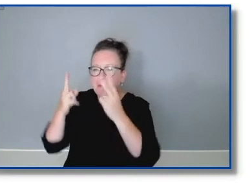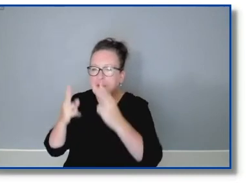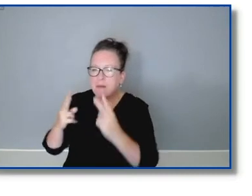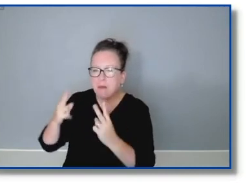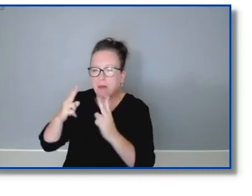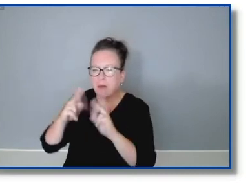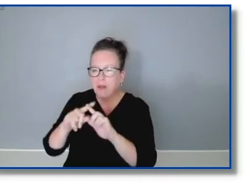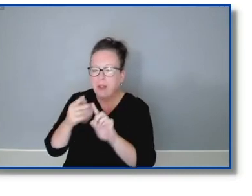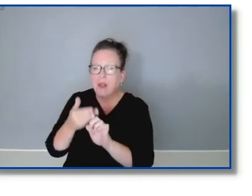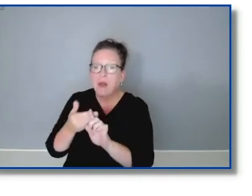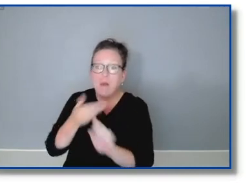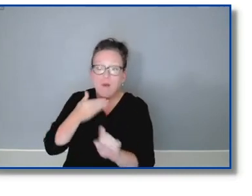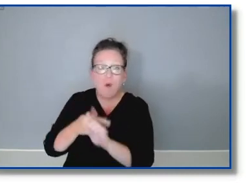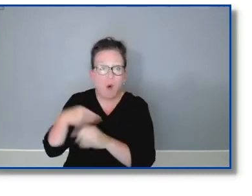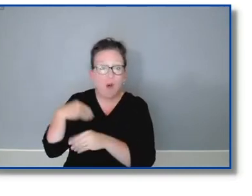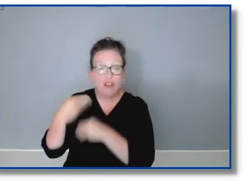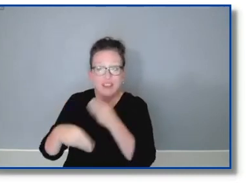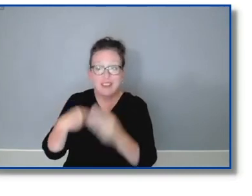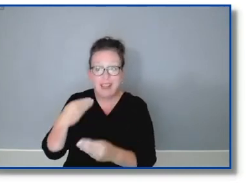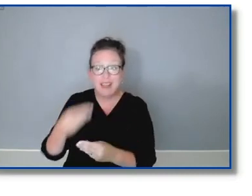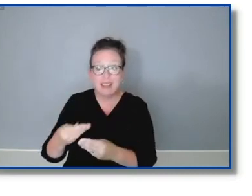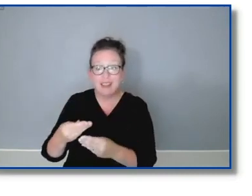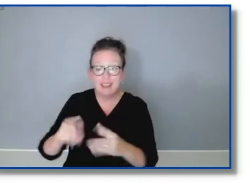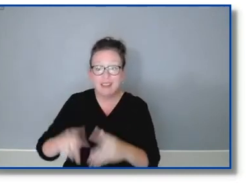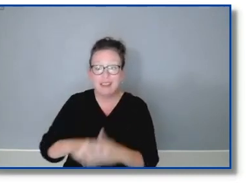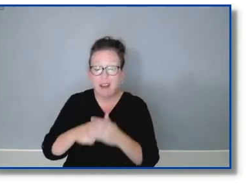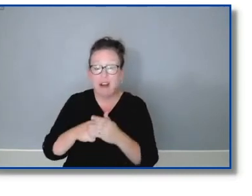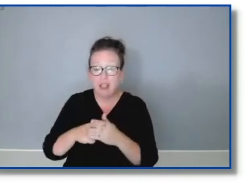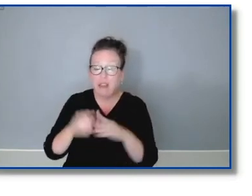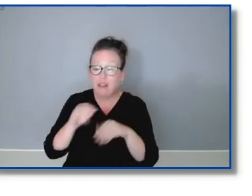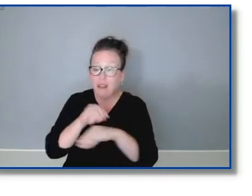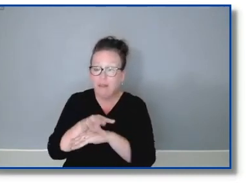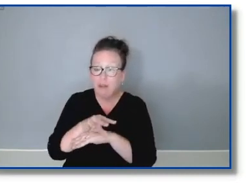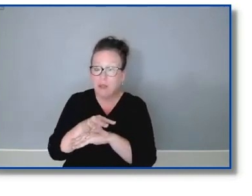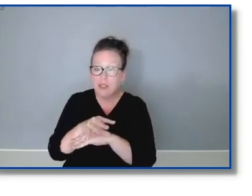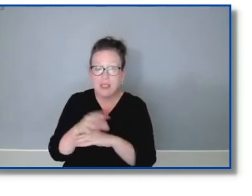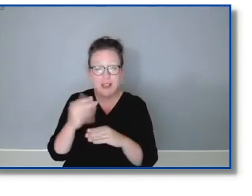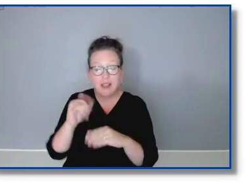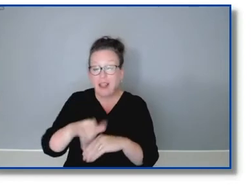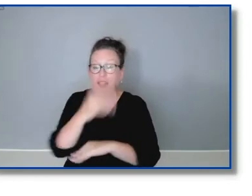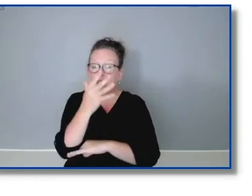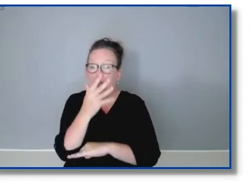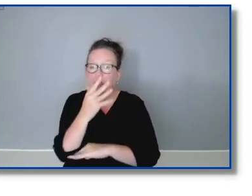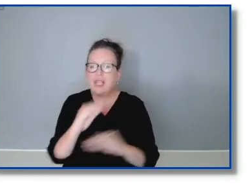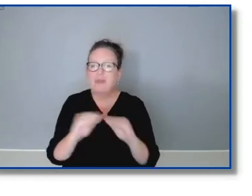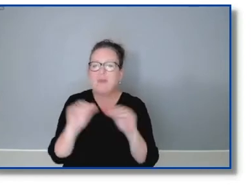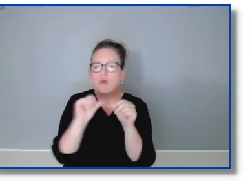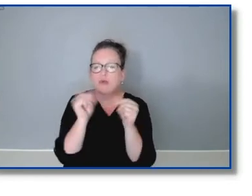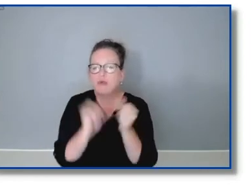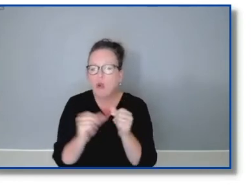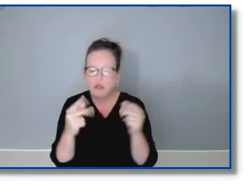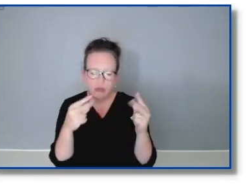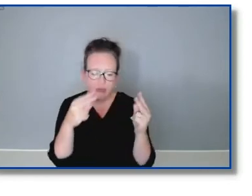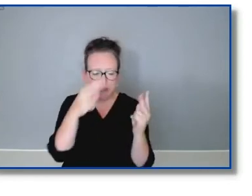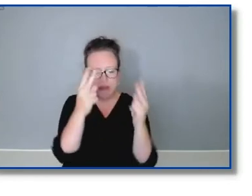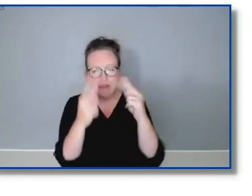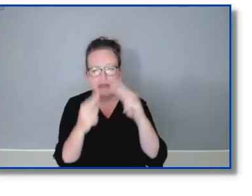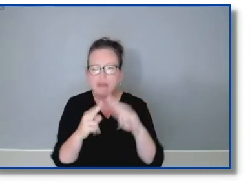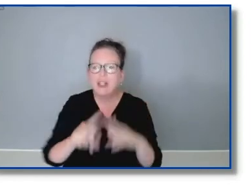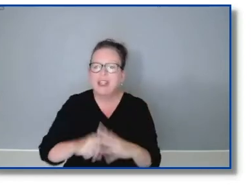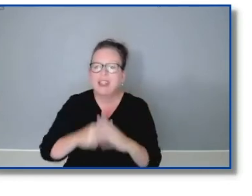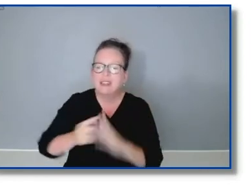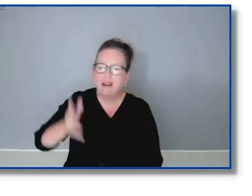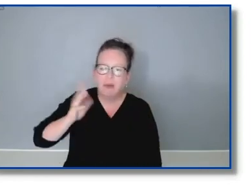before genetics as a form, and it was sculpted, and it originates in the 6th century in China, and then was developed